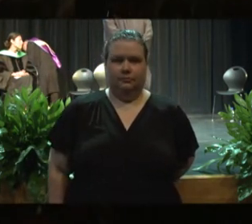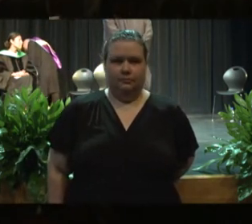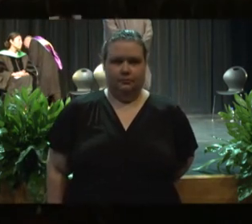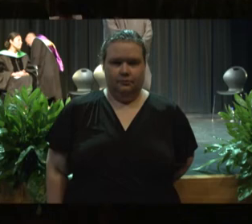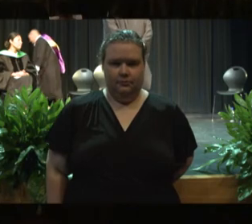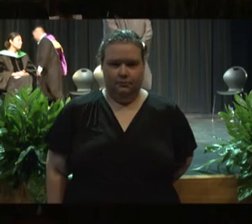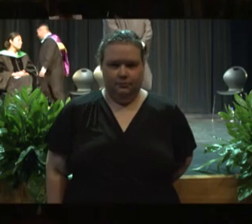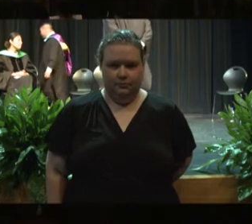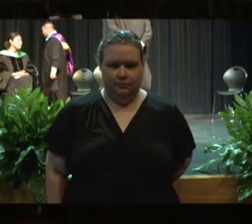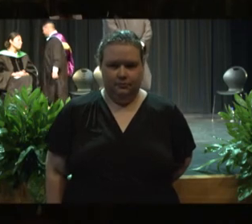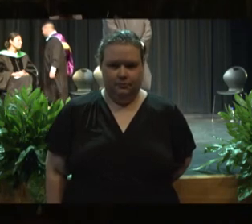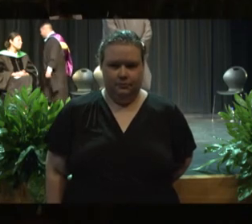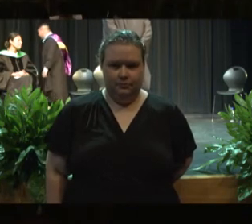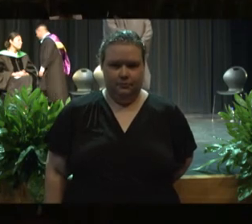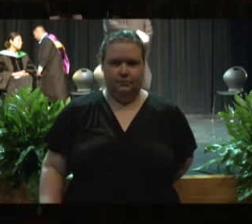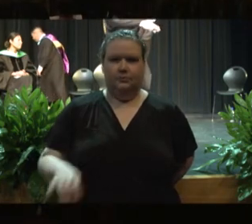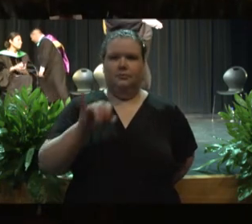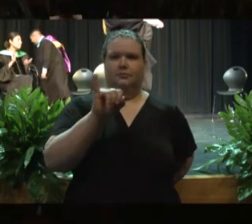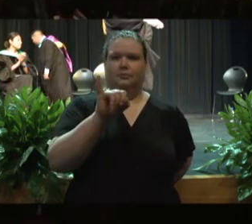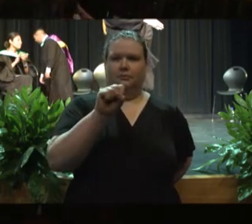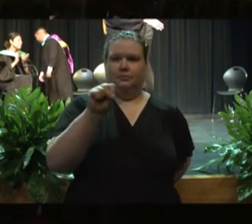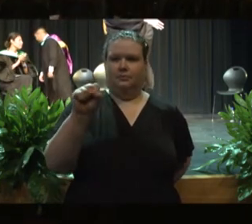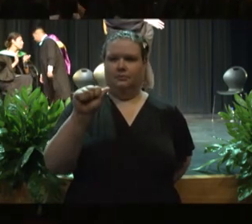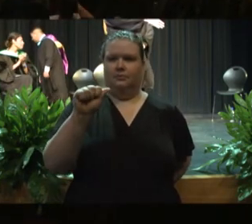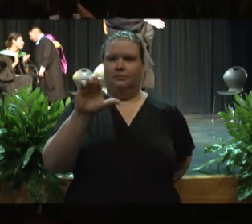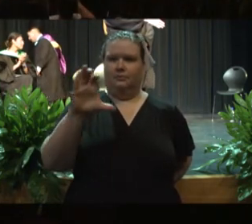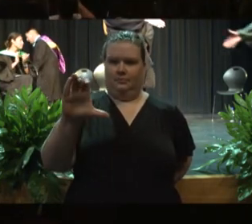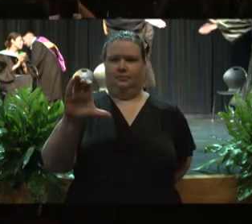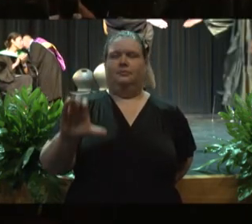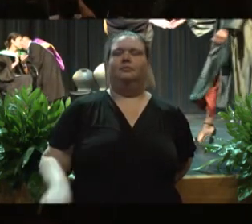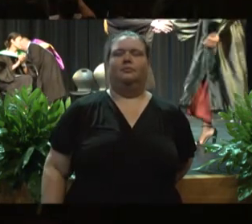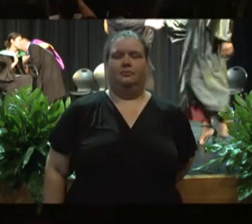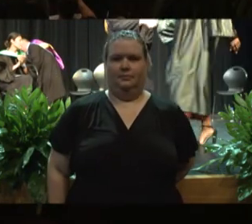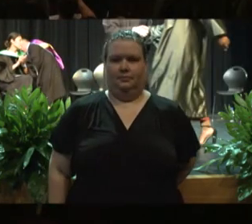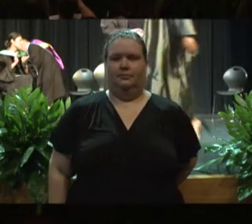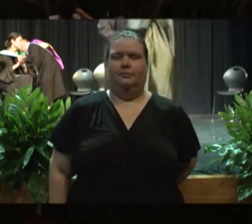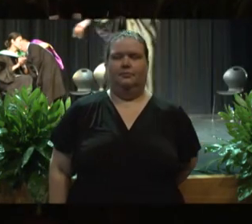Marquesia Coroner Lejean Isaac.